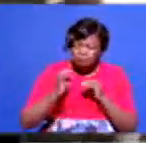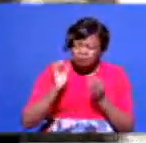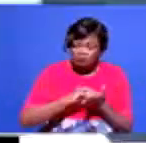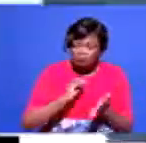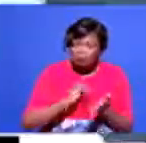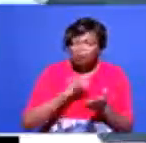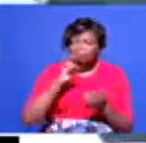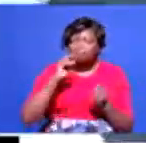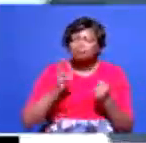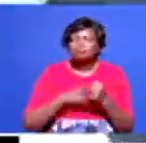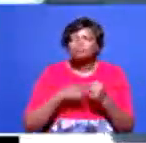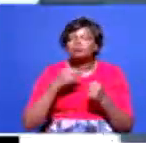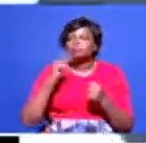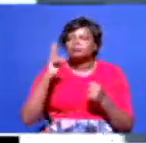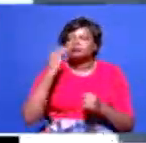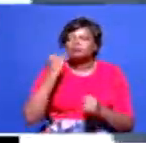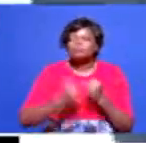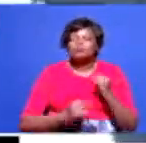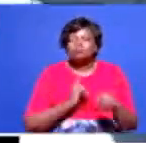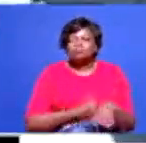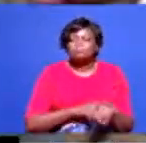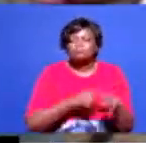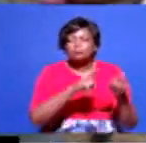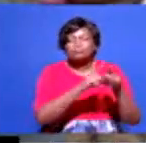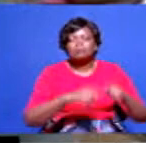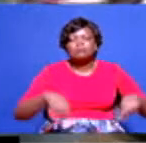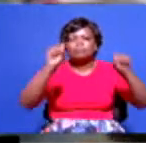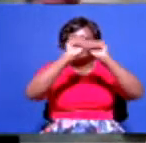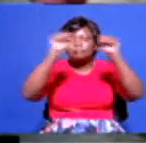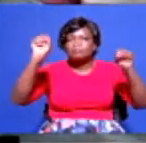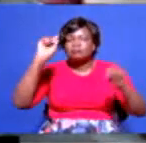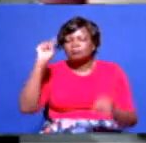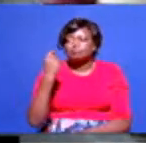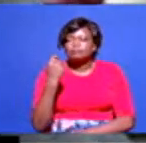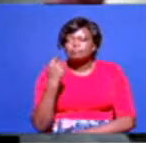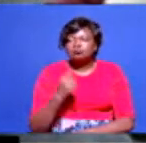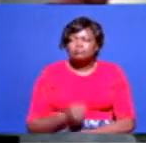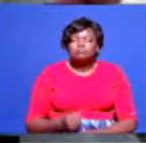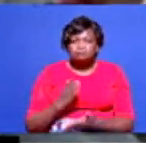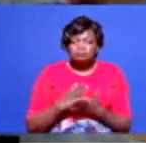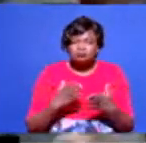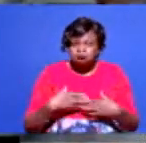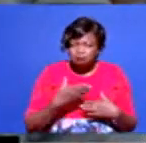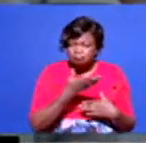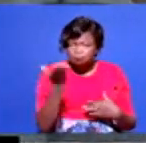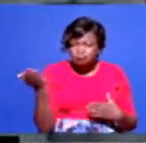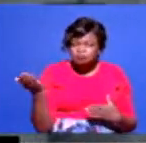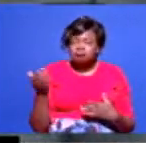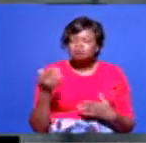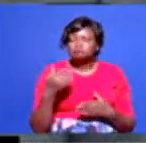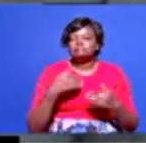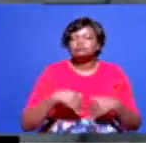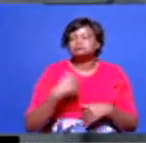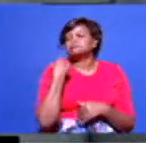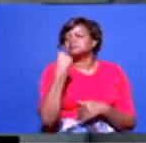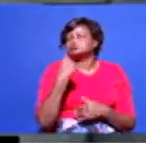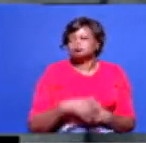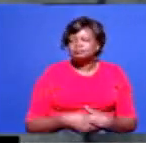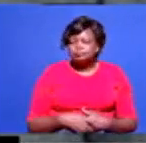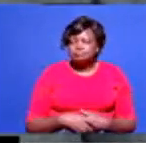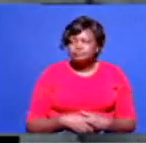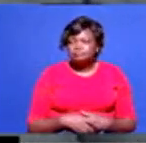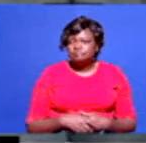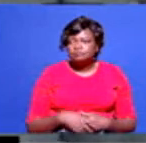second and final term as the president of Kenya. Najua wengine ni wajana tu walizaliwa jana.